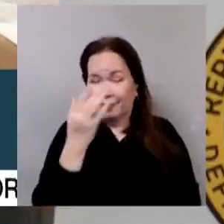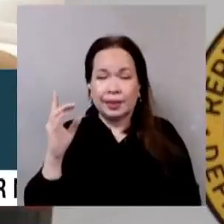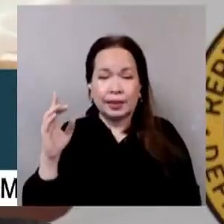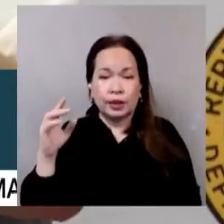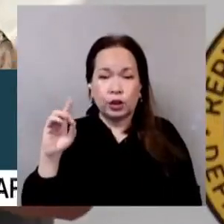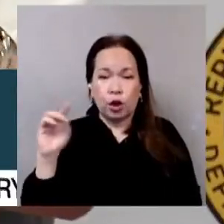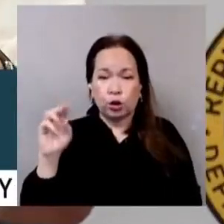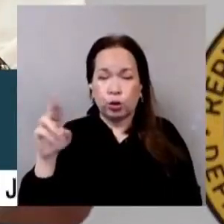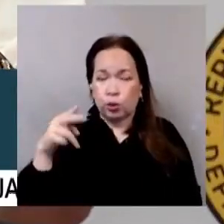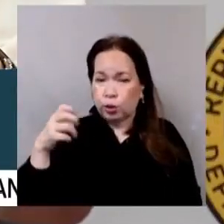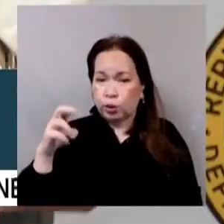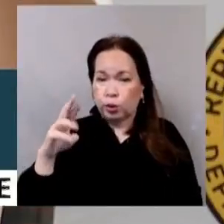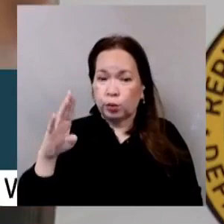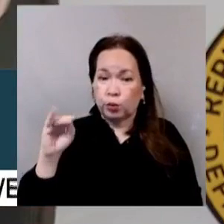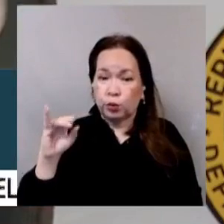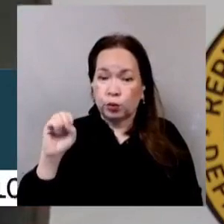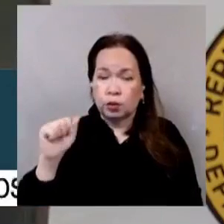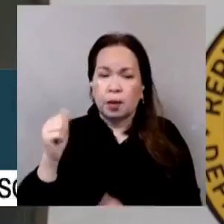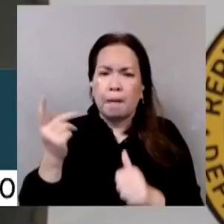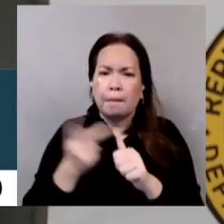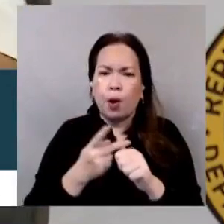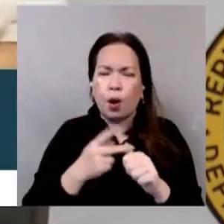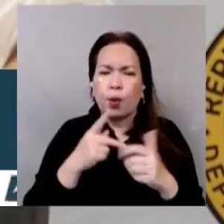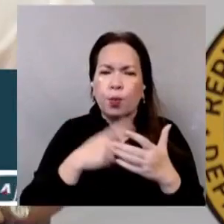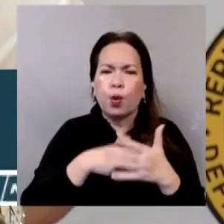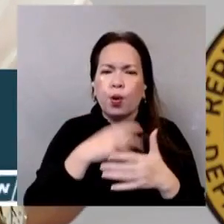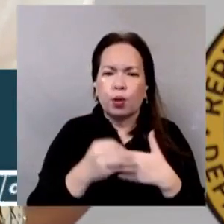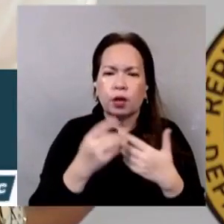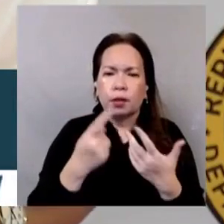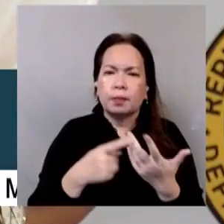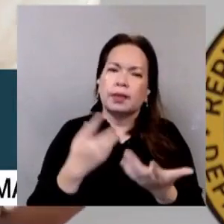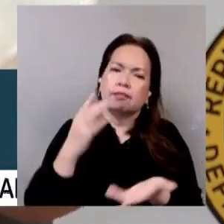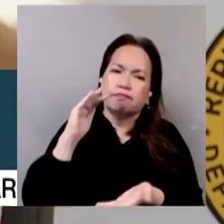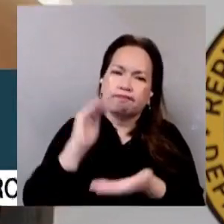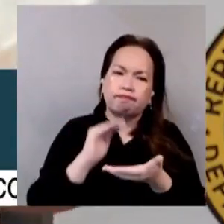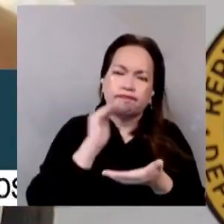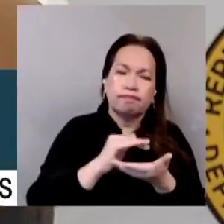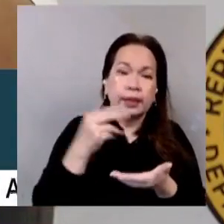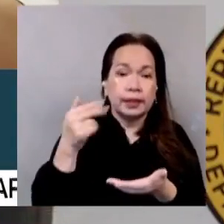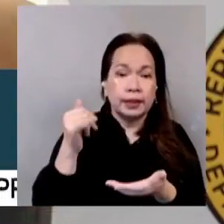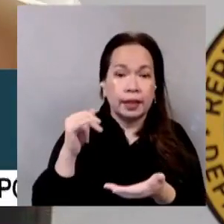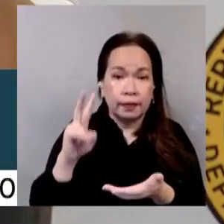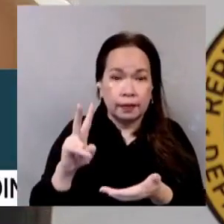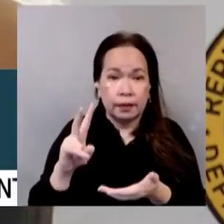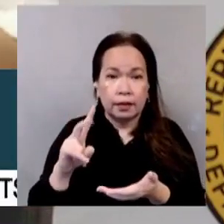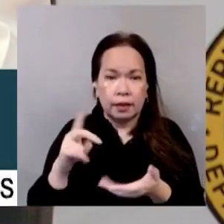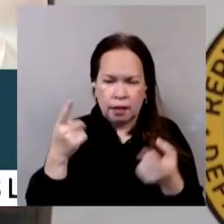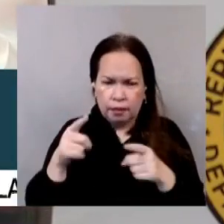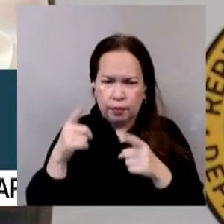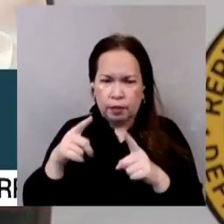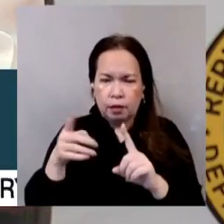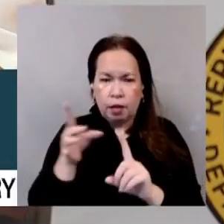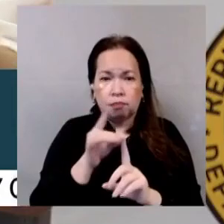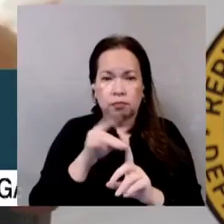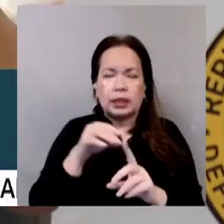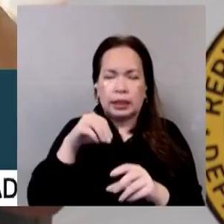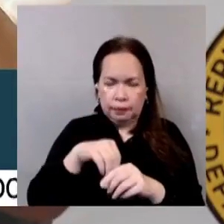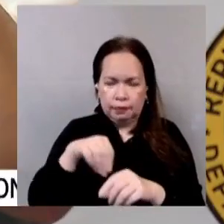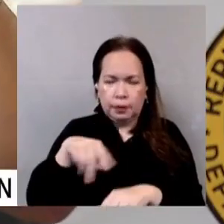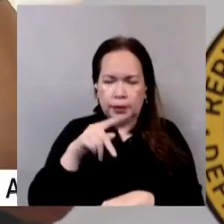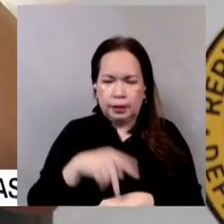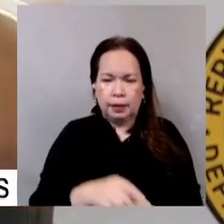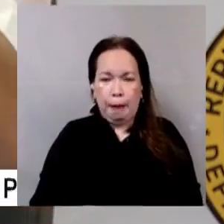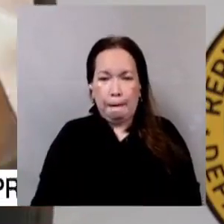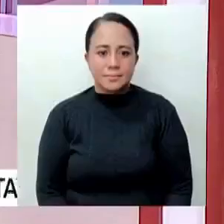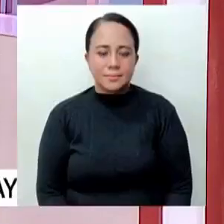programs that will help stop the increase in the number of new HIV cases in the country. Jeffrey Hernandez, ABS-CBN